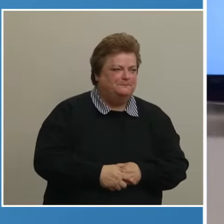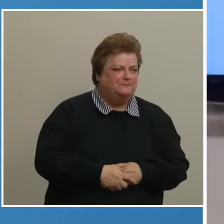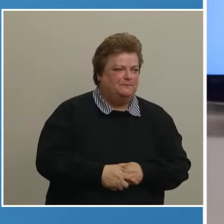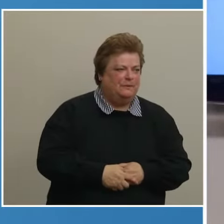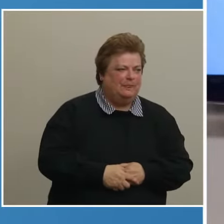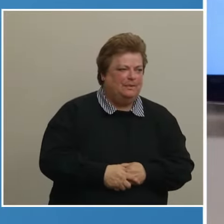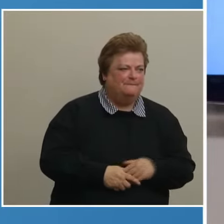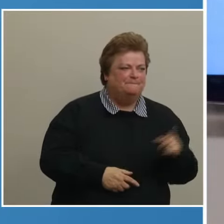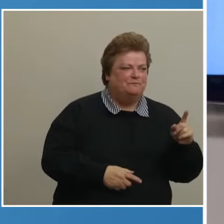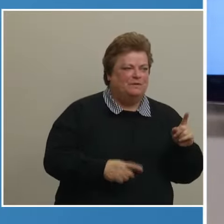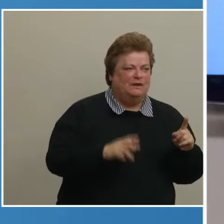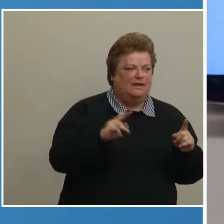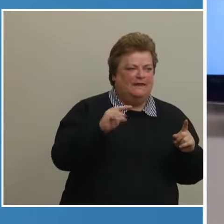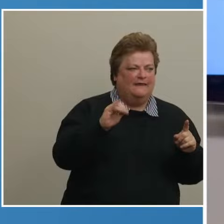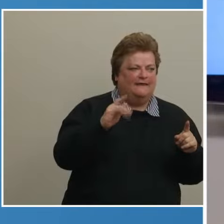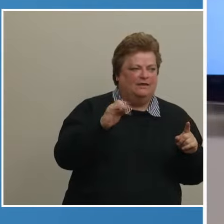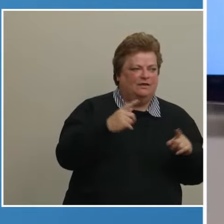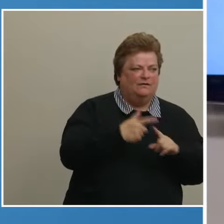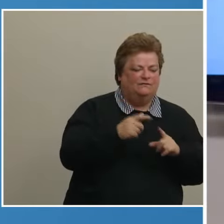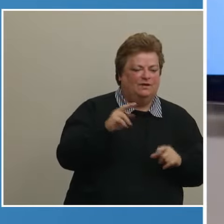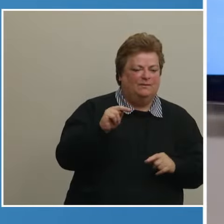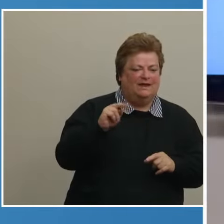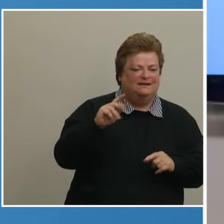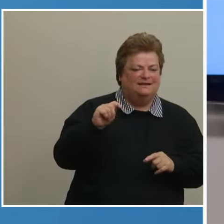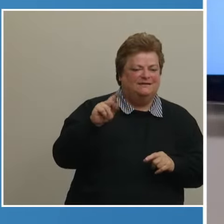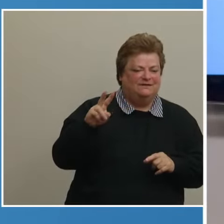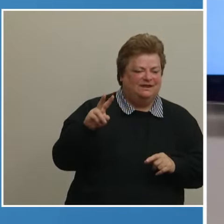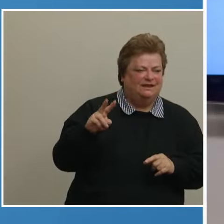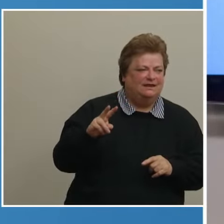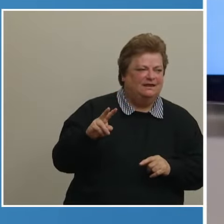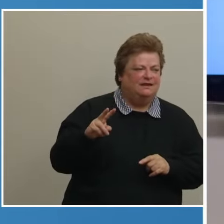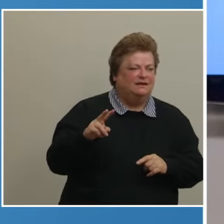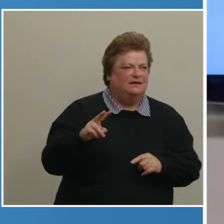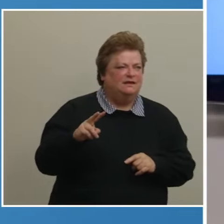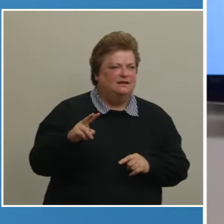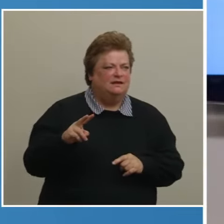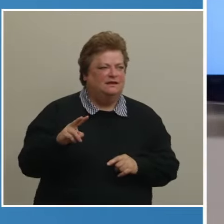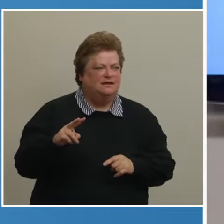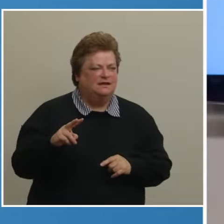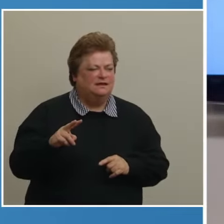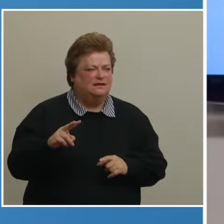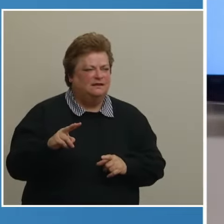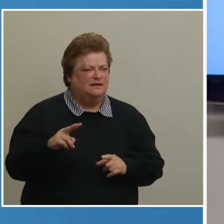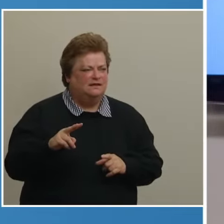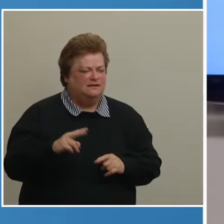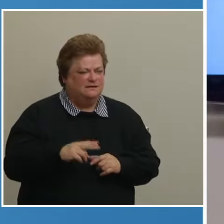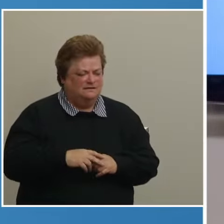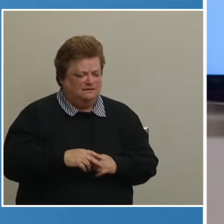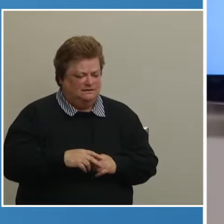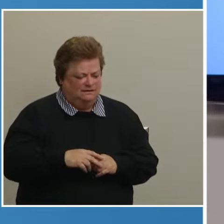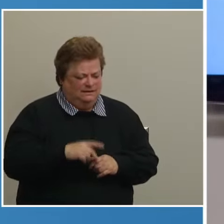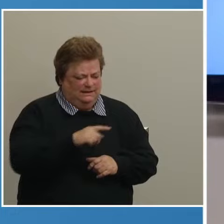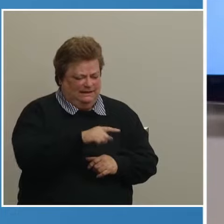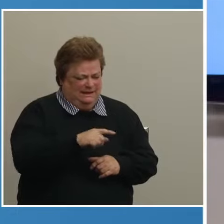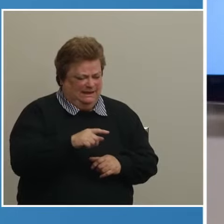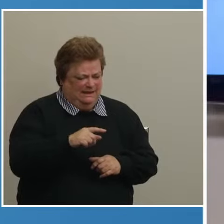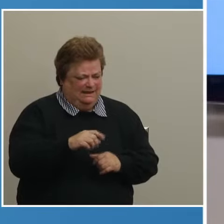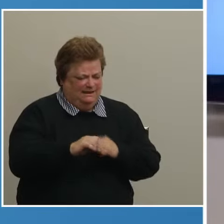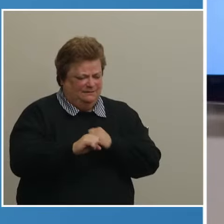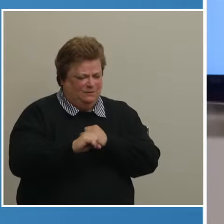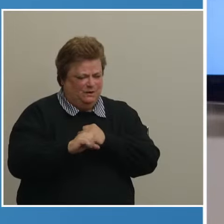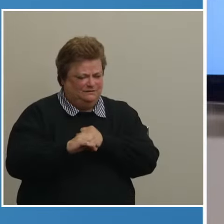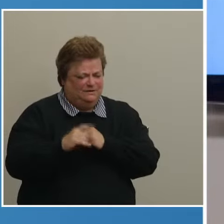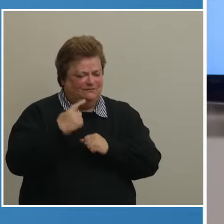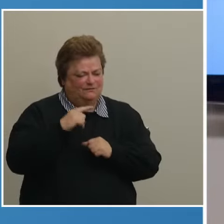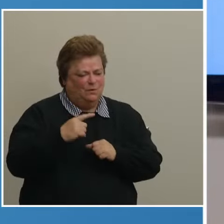Oh, Pat, before you go, Nicole Weaving from NTV, as one final follow-up. I know that you already mentioned in the press release that for any prior